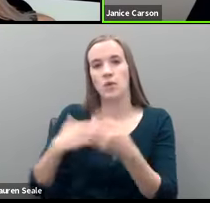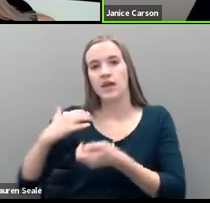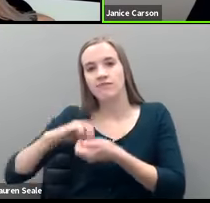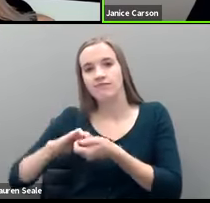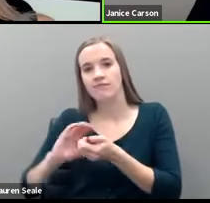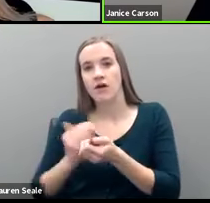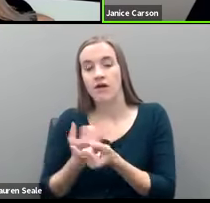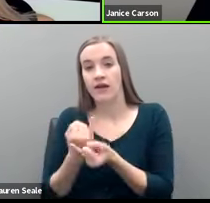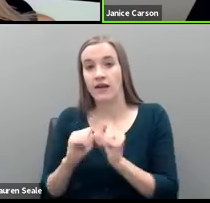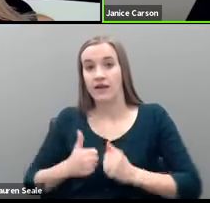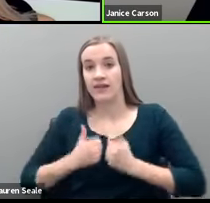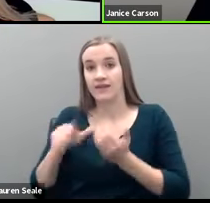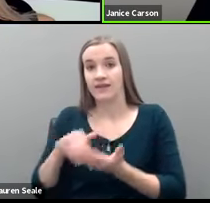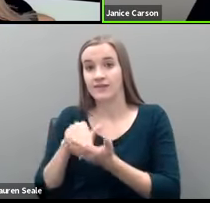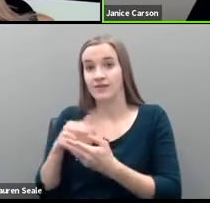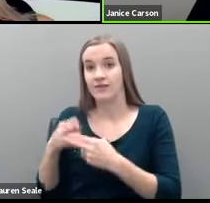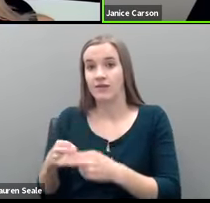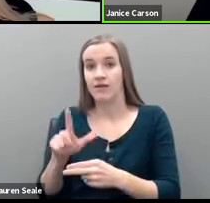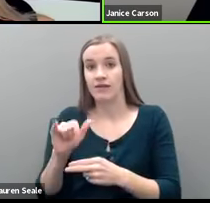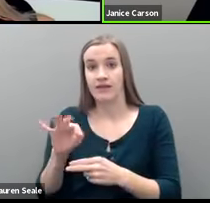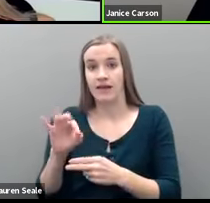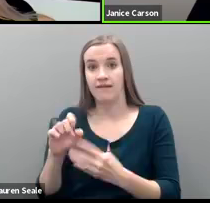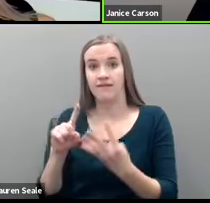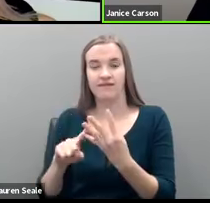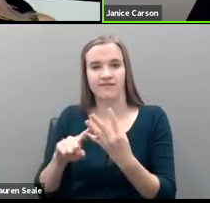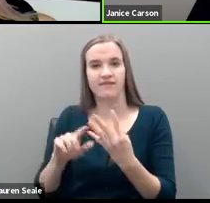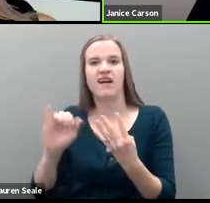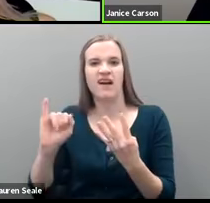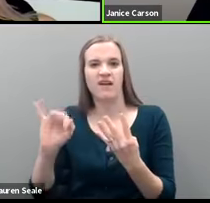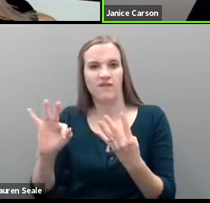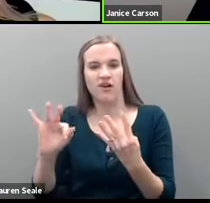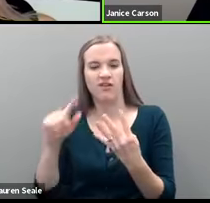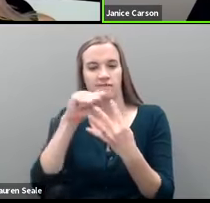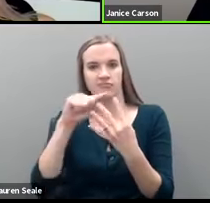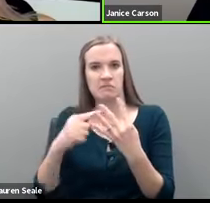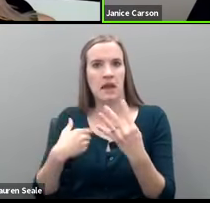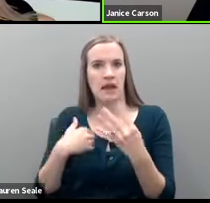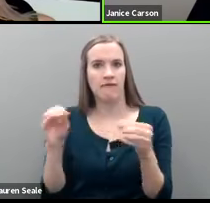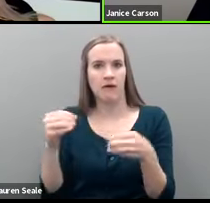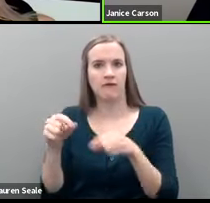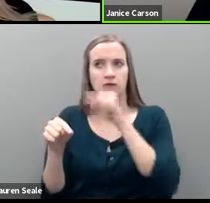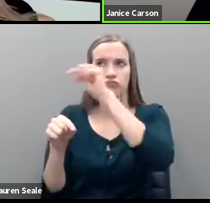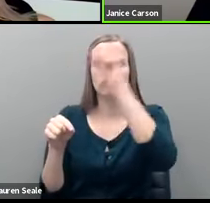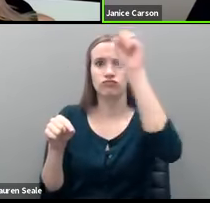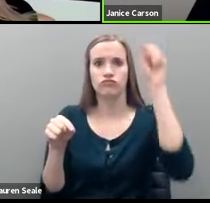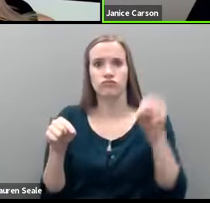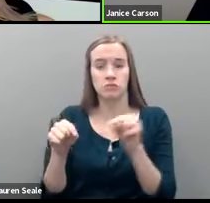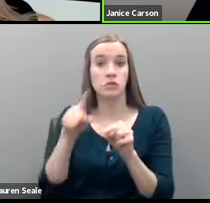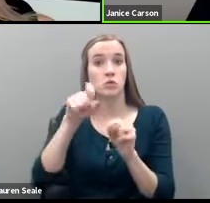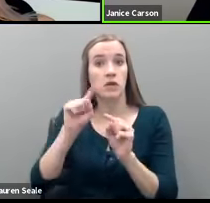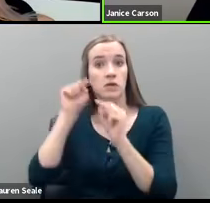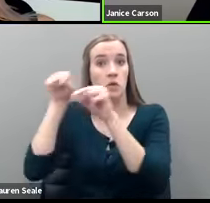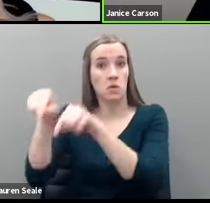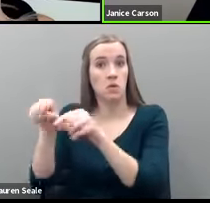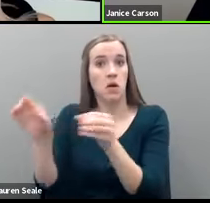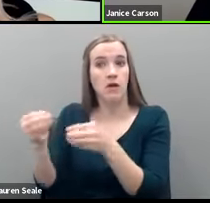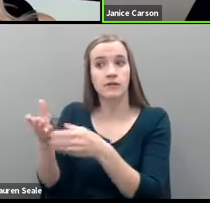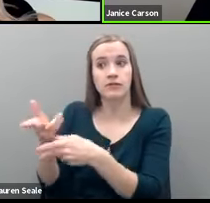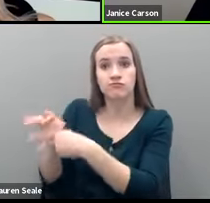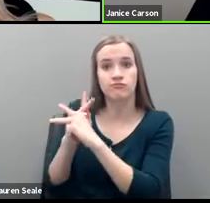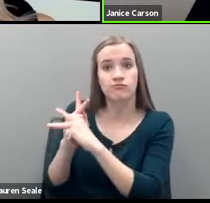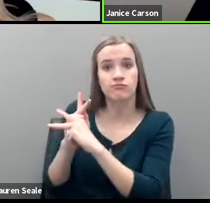Life in Idaho Falls, and we have an AT resource center there as well. It's a lending library. Think of